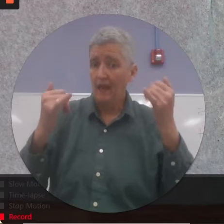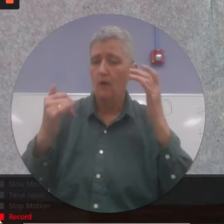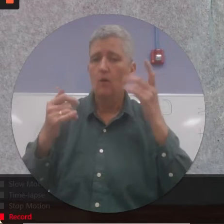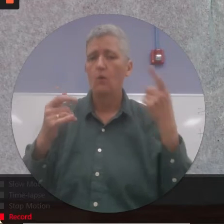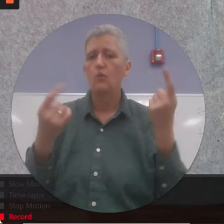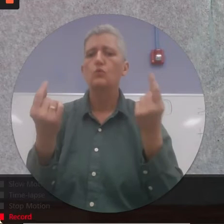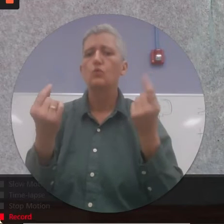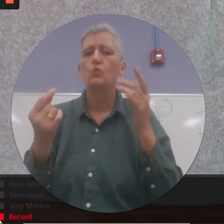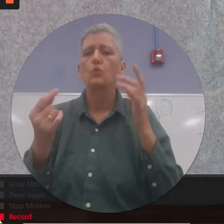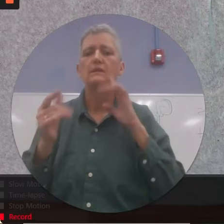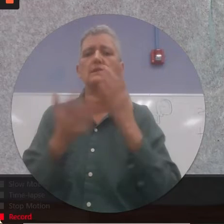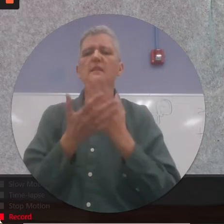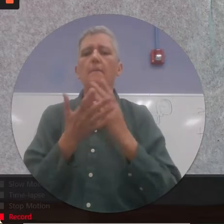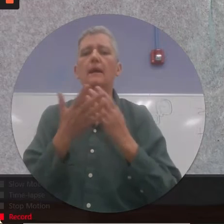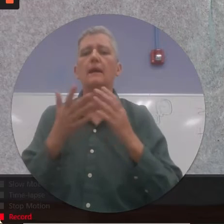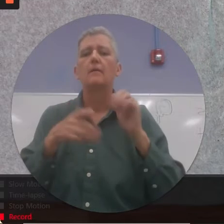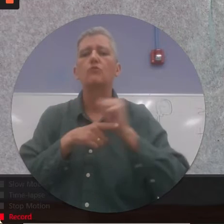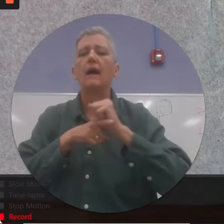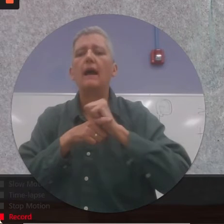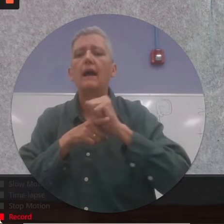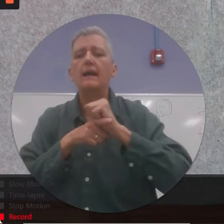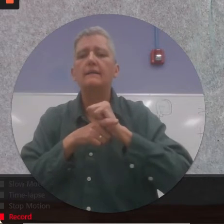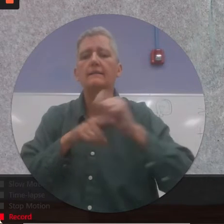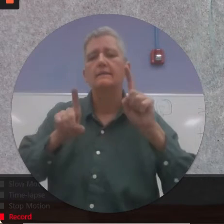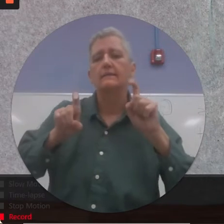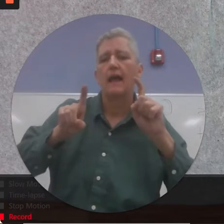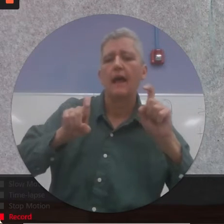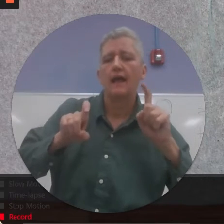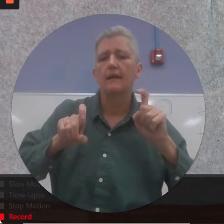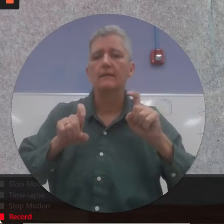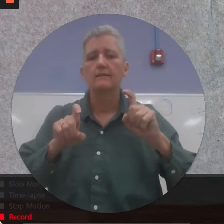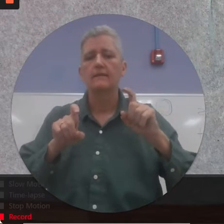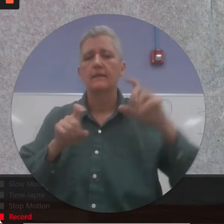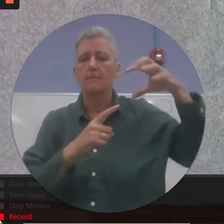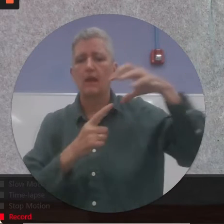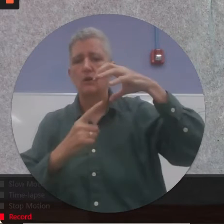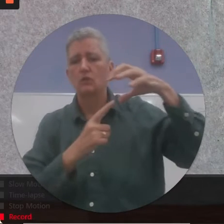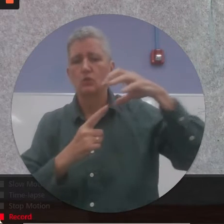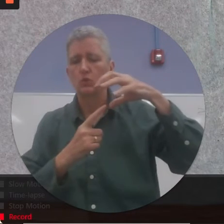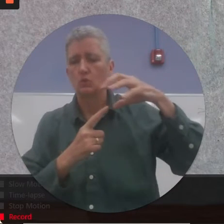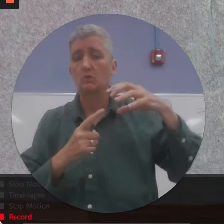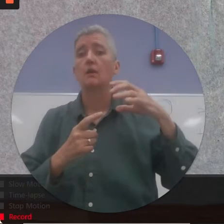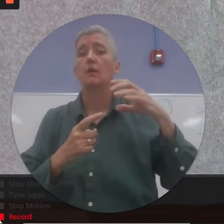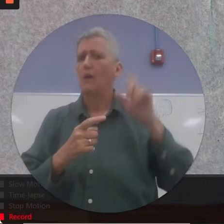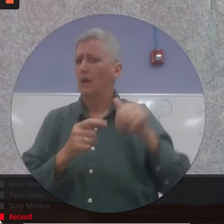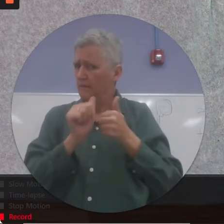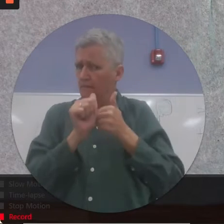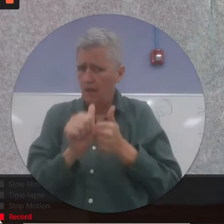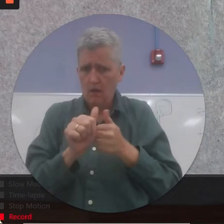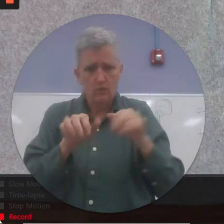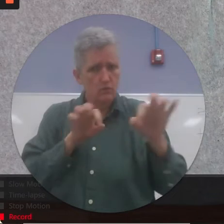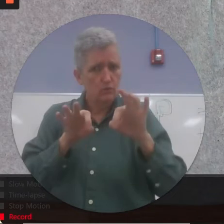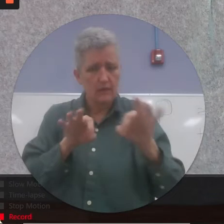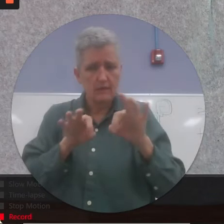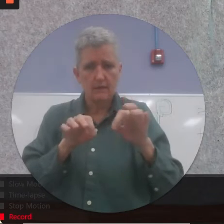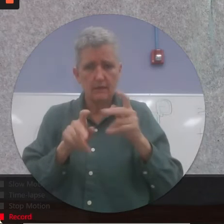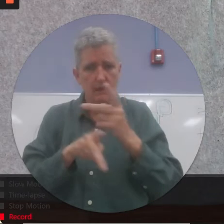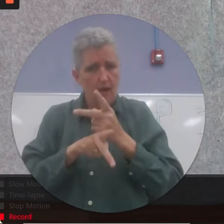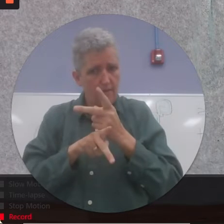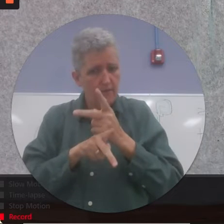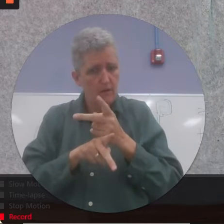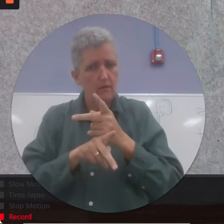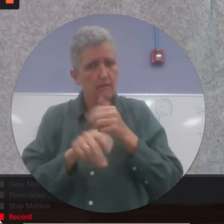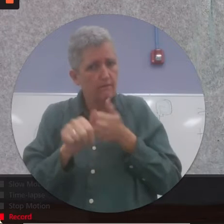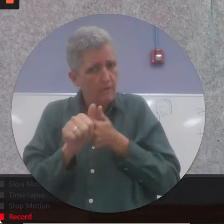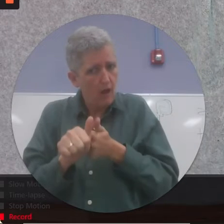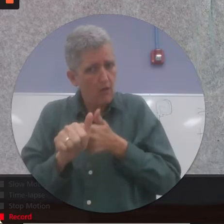we're going to learn how to make a practice parachute. You need to follow these instructions very carefully. Follow